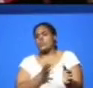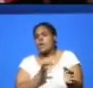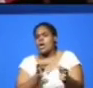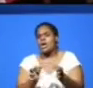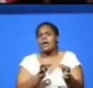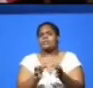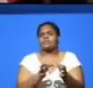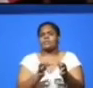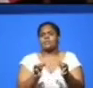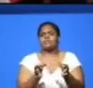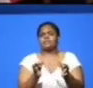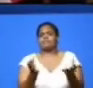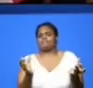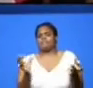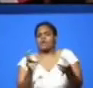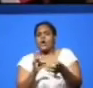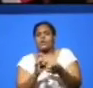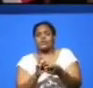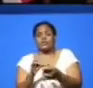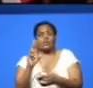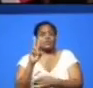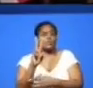represents the Old and the New Testament.